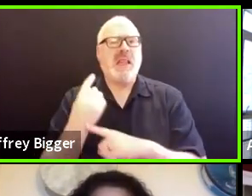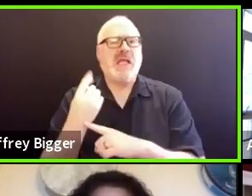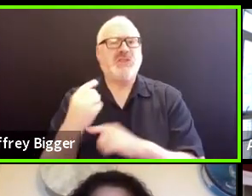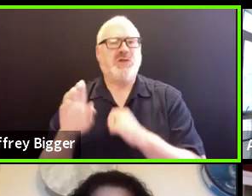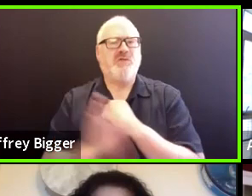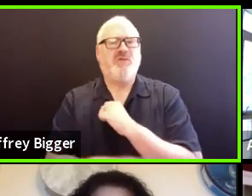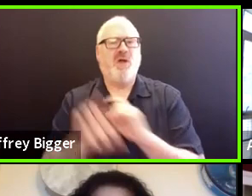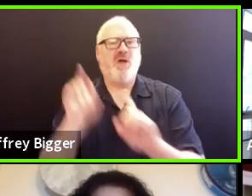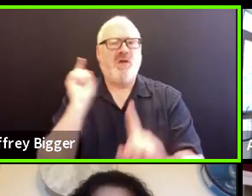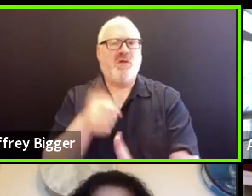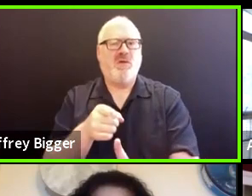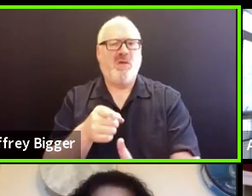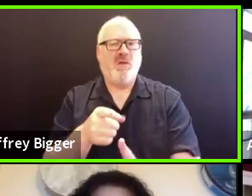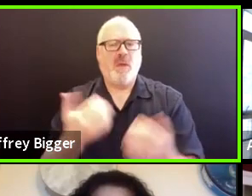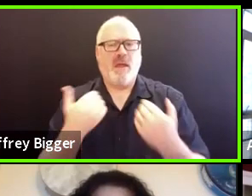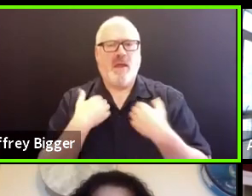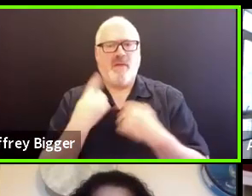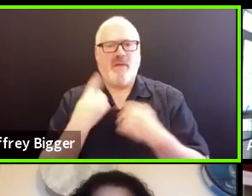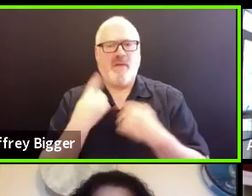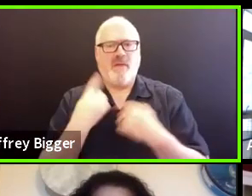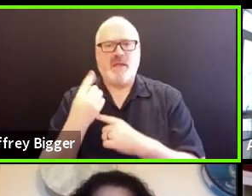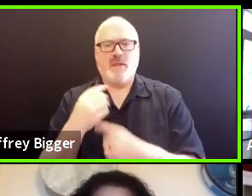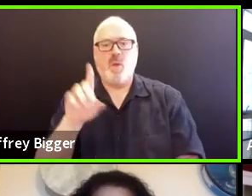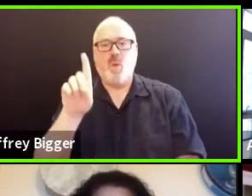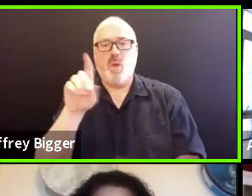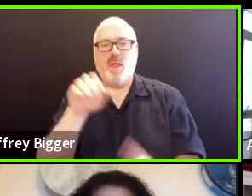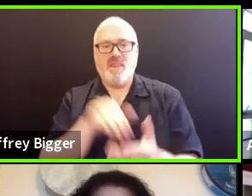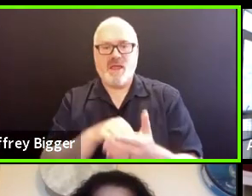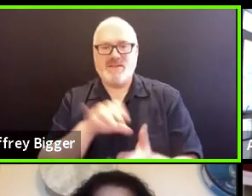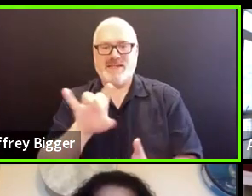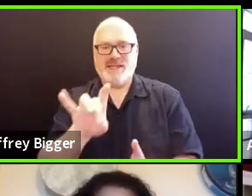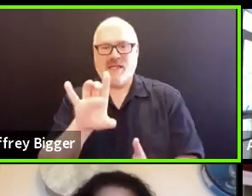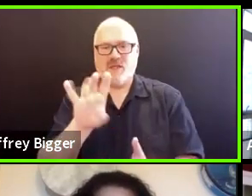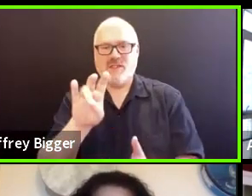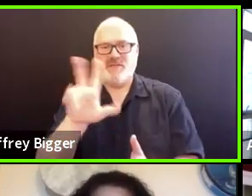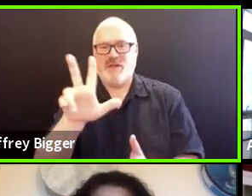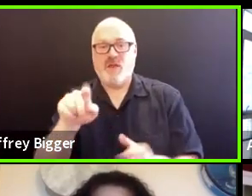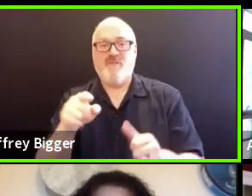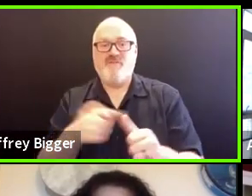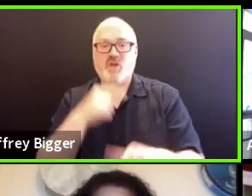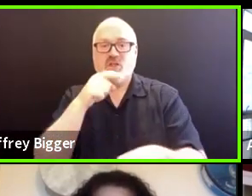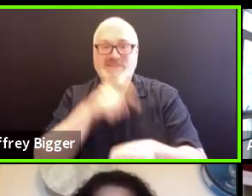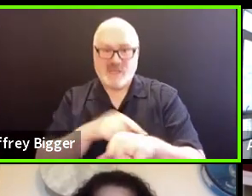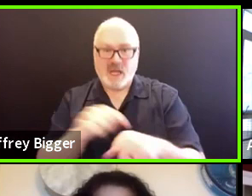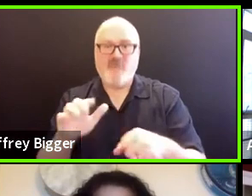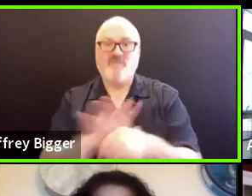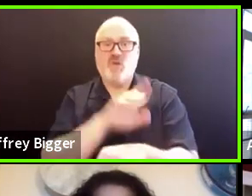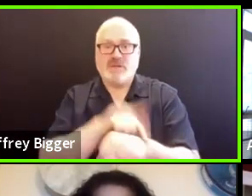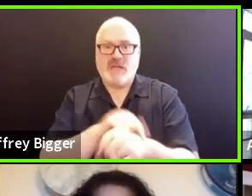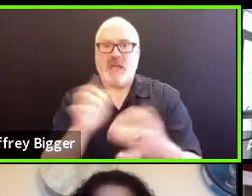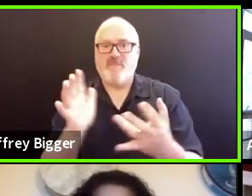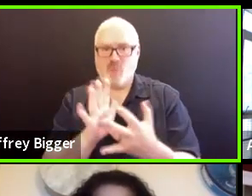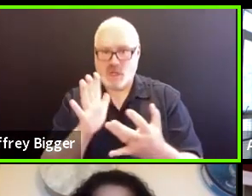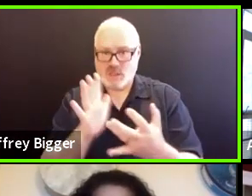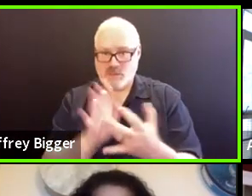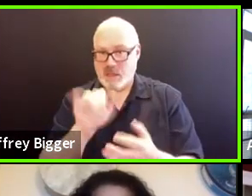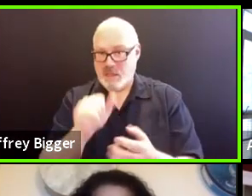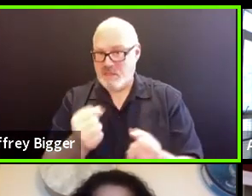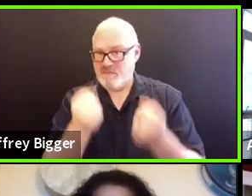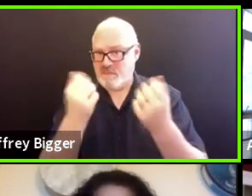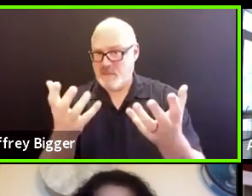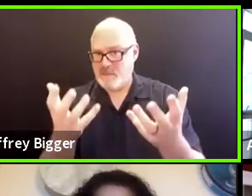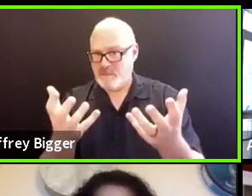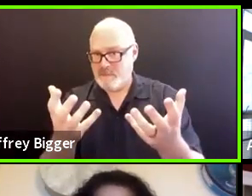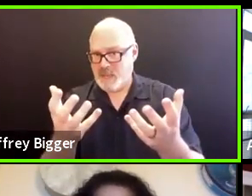end up at 1873. What's that? 1,873 first-time, full-time freshmen. And you had that many